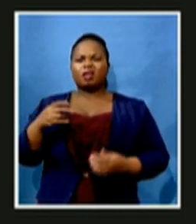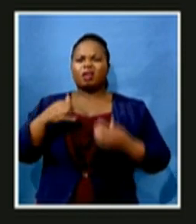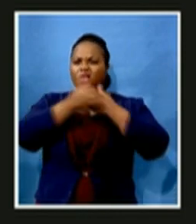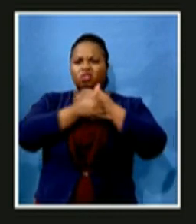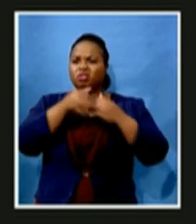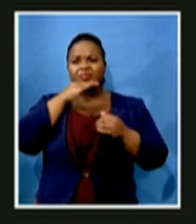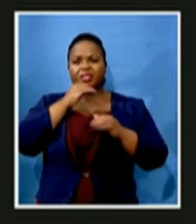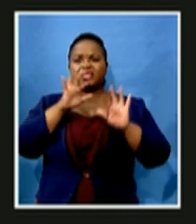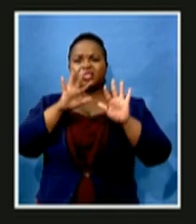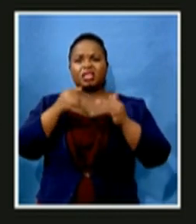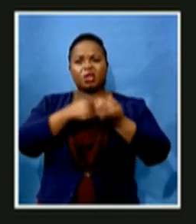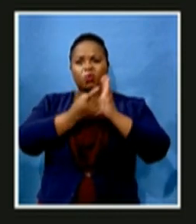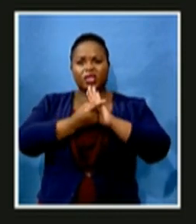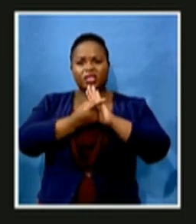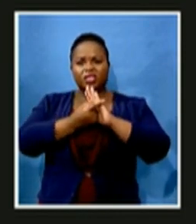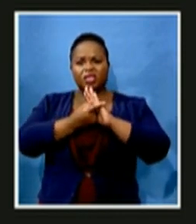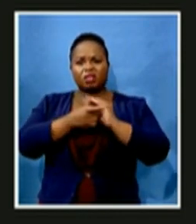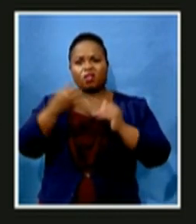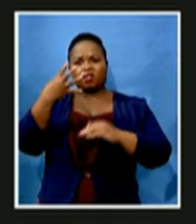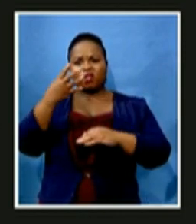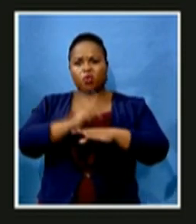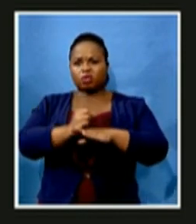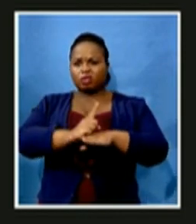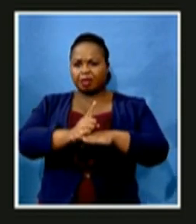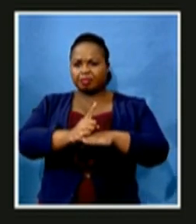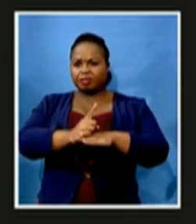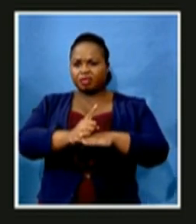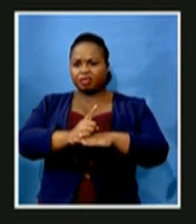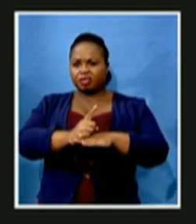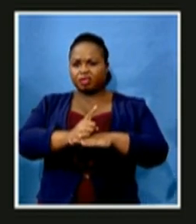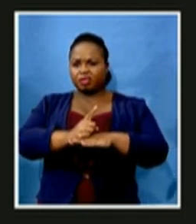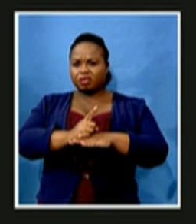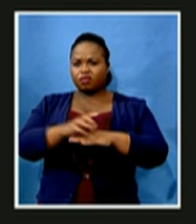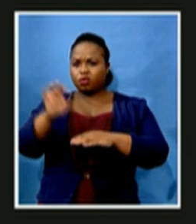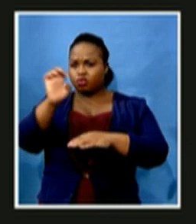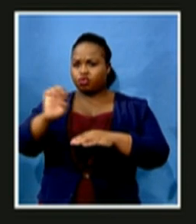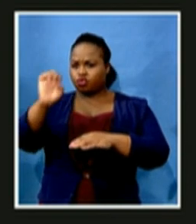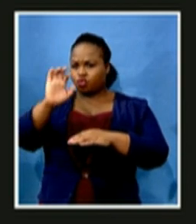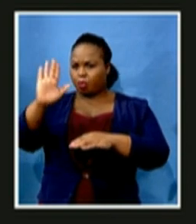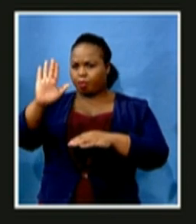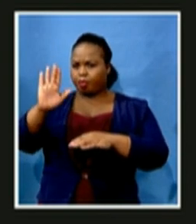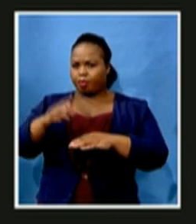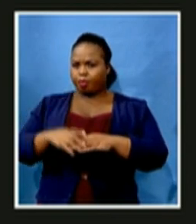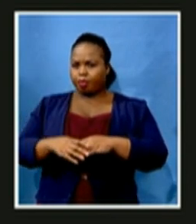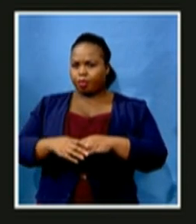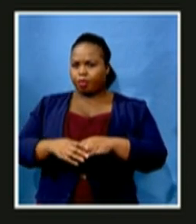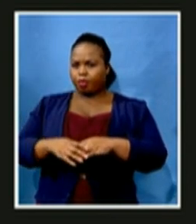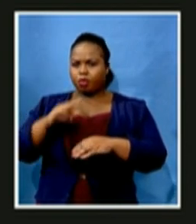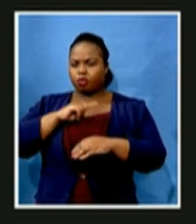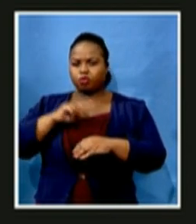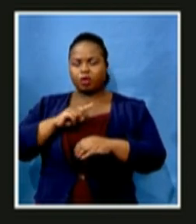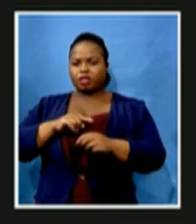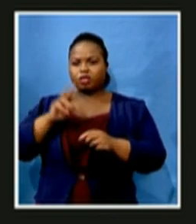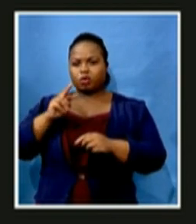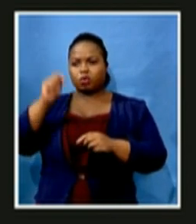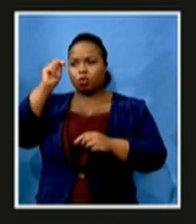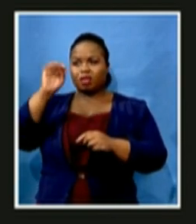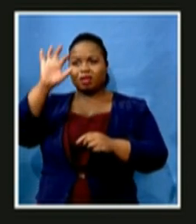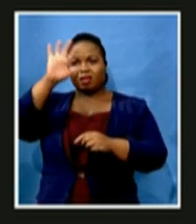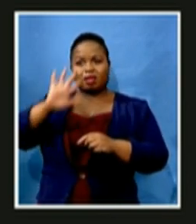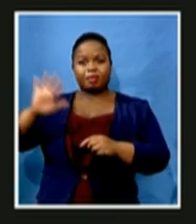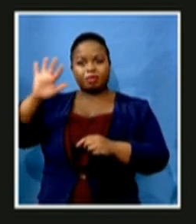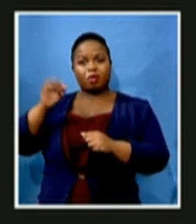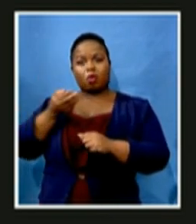of Europe, given its northern hemisphere, older population coming out of a weak